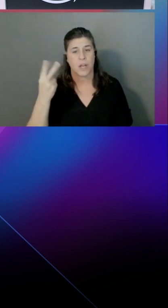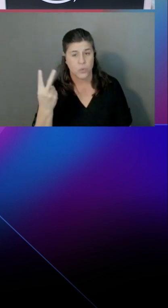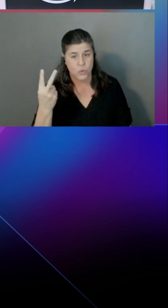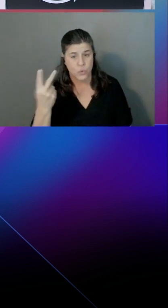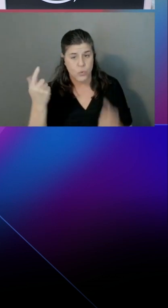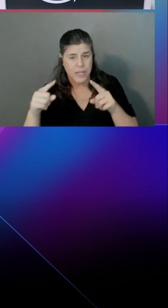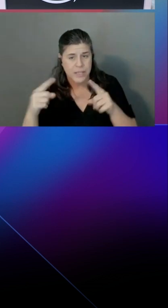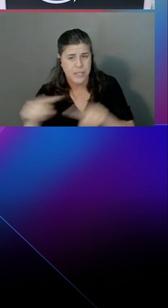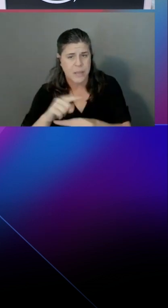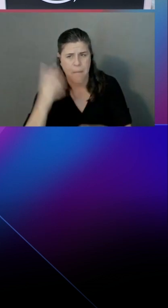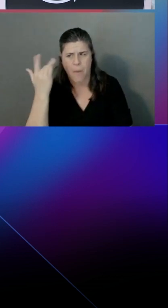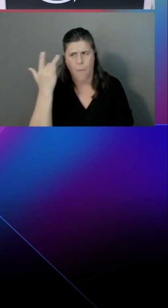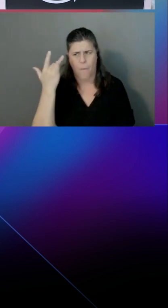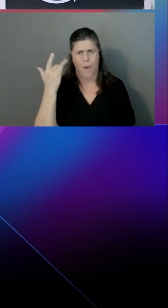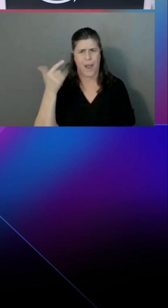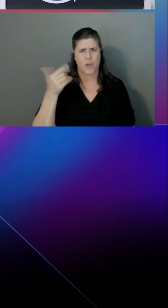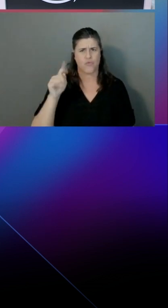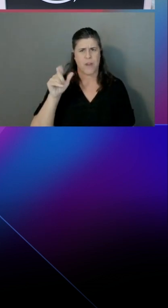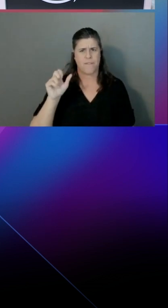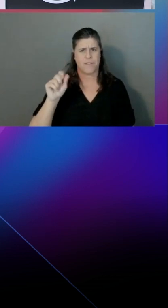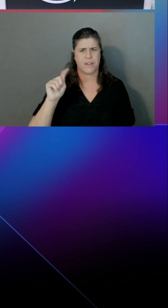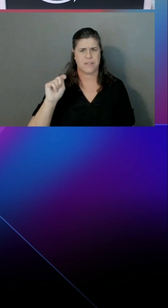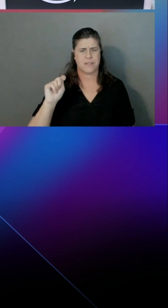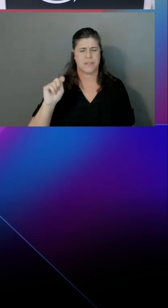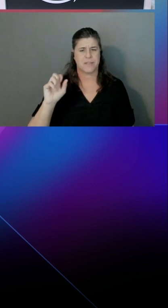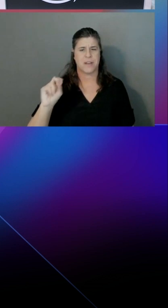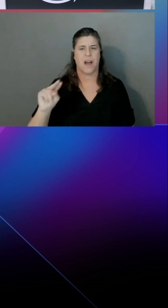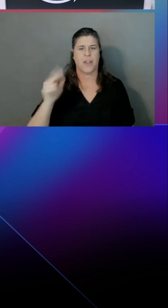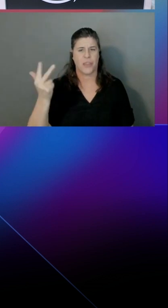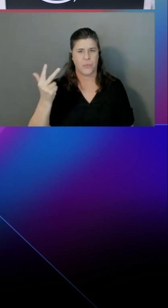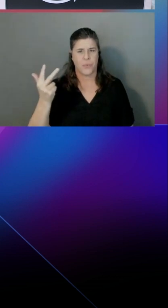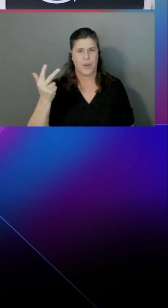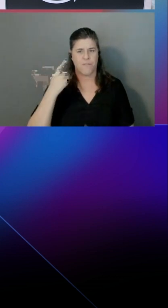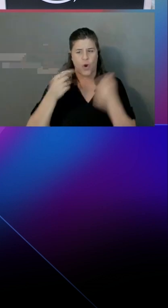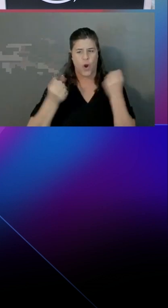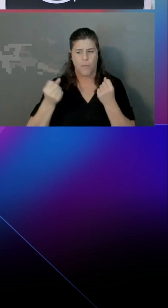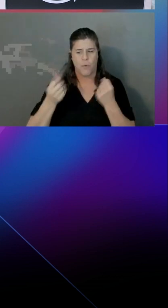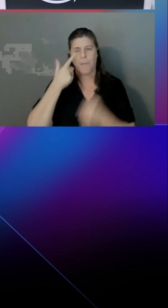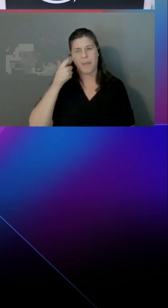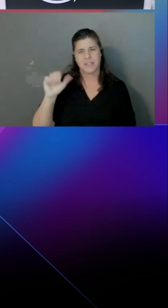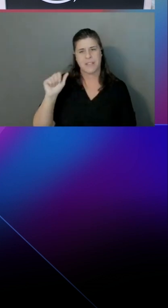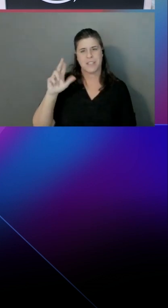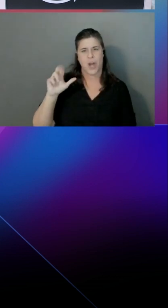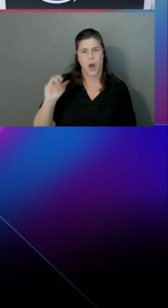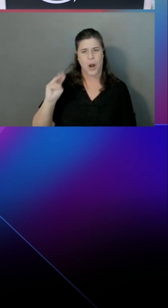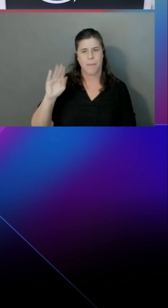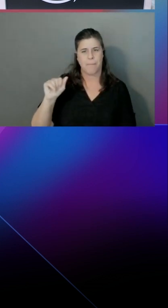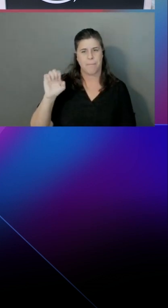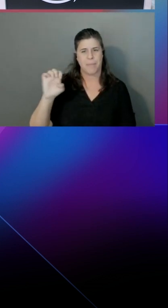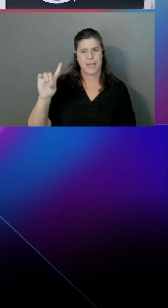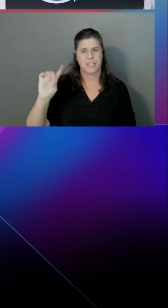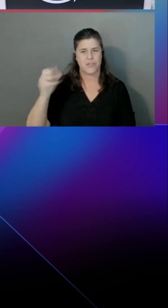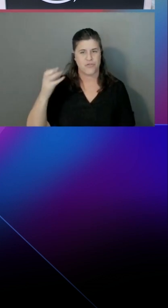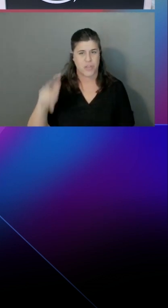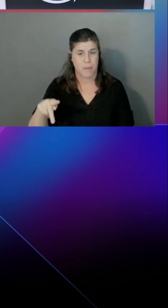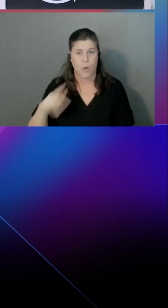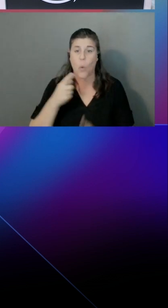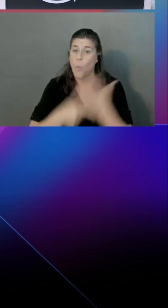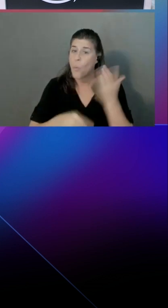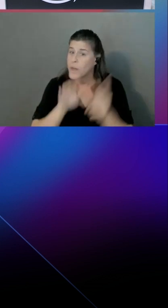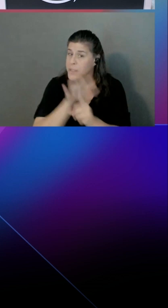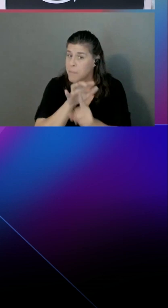in automotive? Well, because it's an ARM-based chip, right? What happens to be very popular in automotive in the embedded